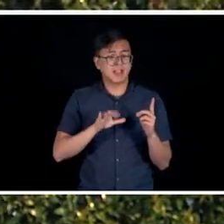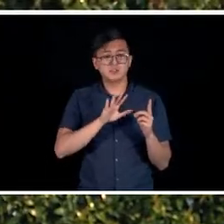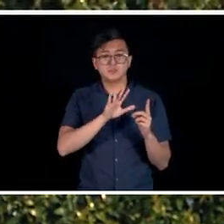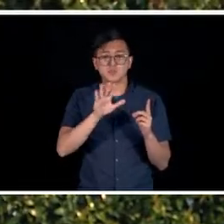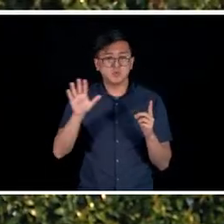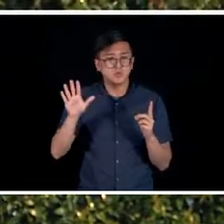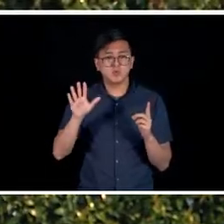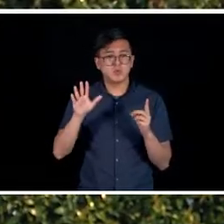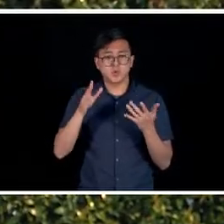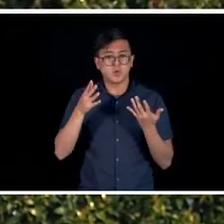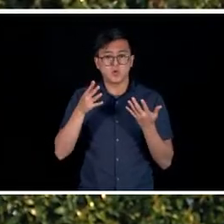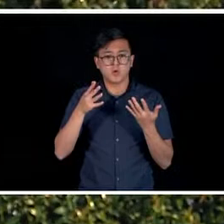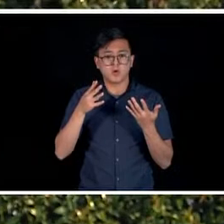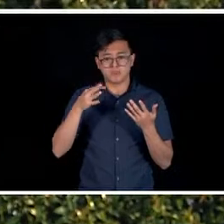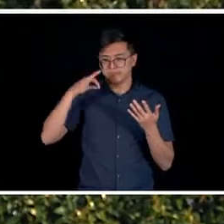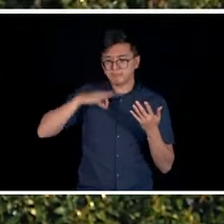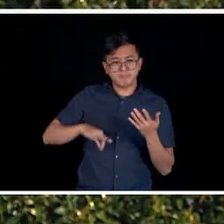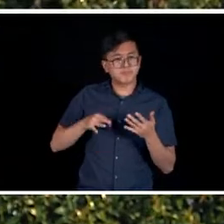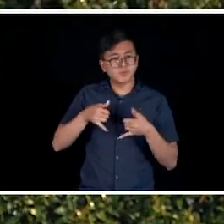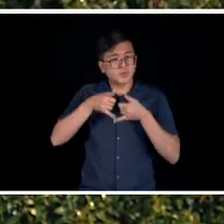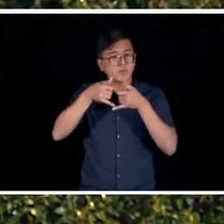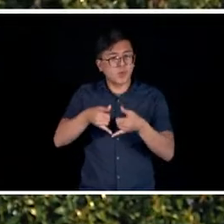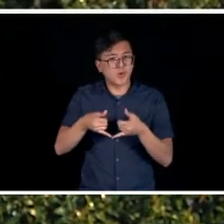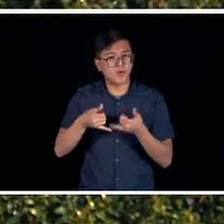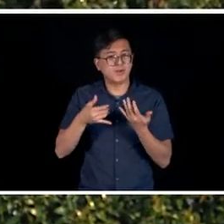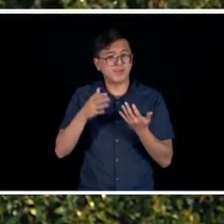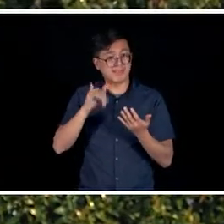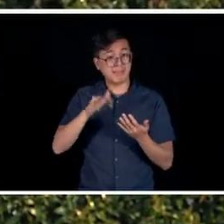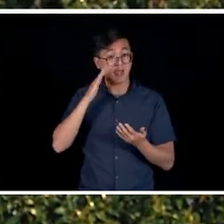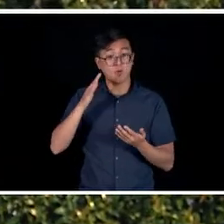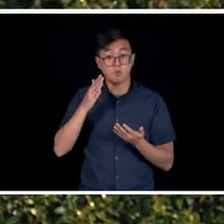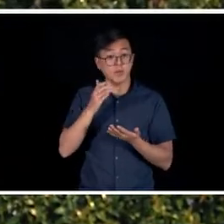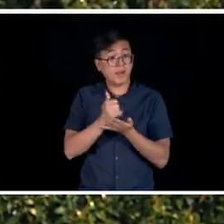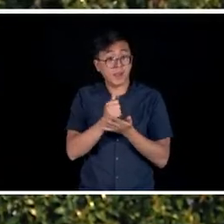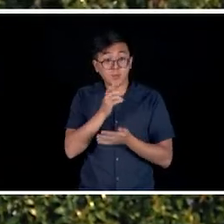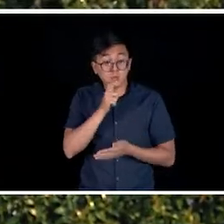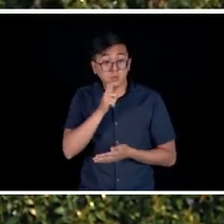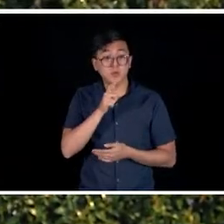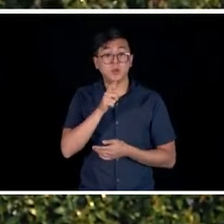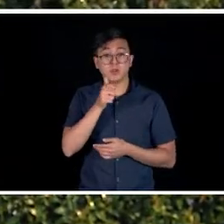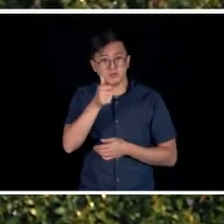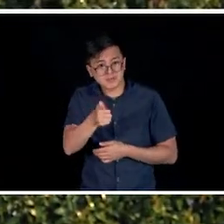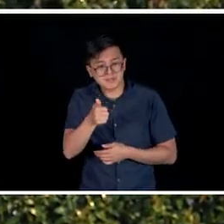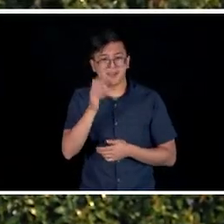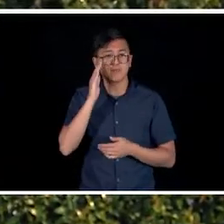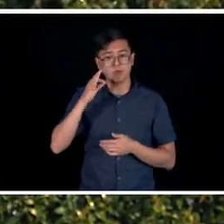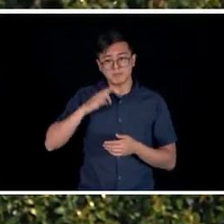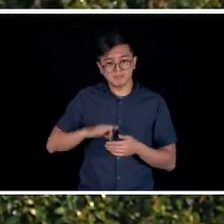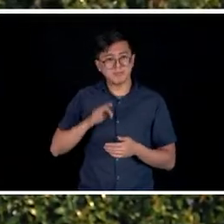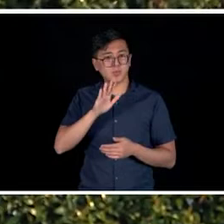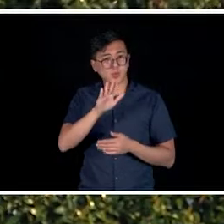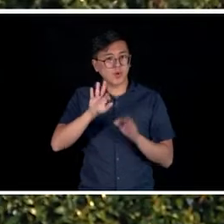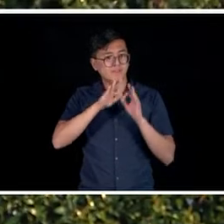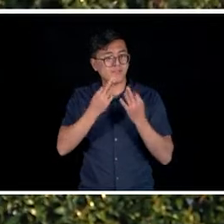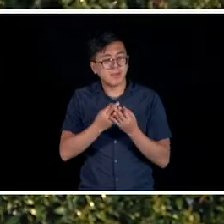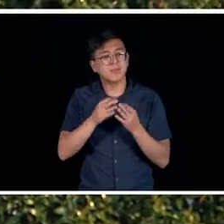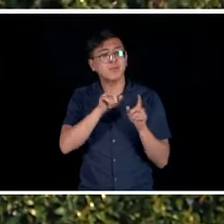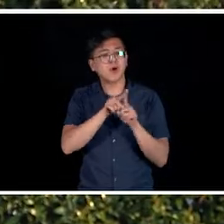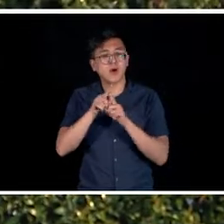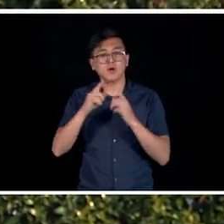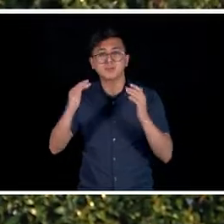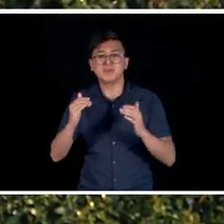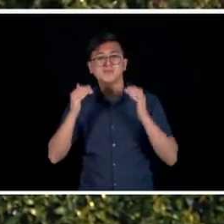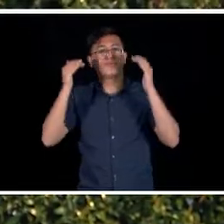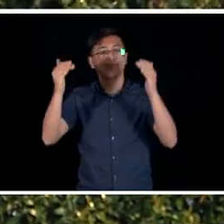reward for moving forward for your family, your own advancement, and the advancement of our community.